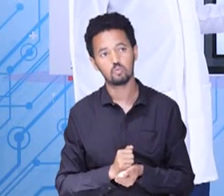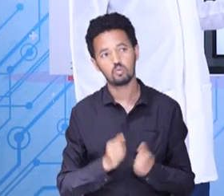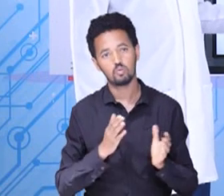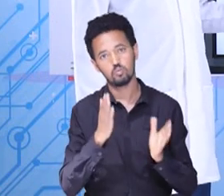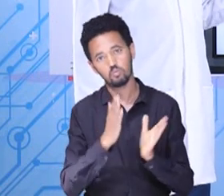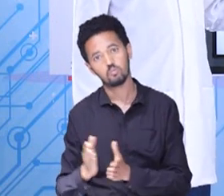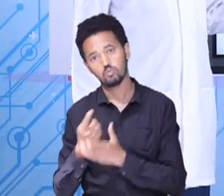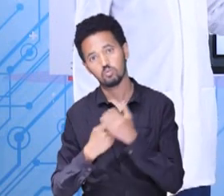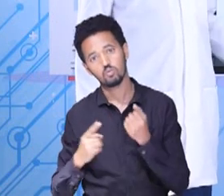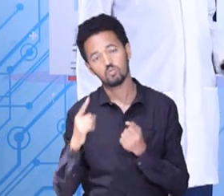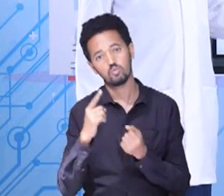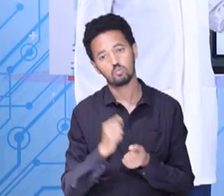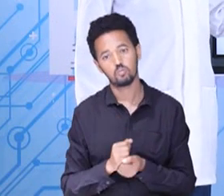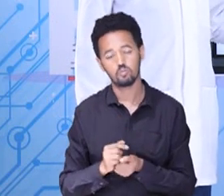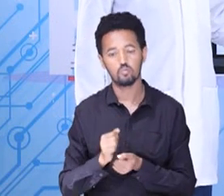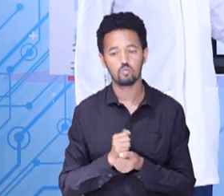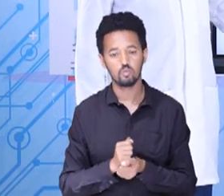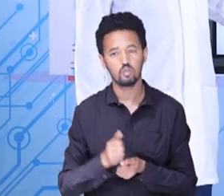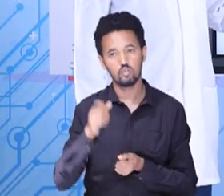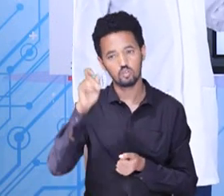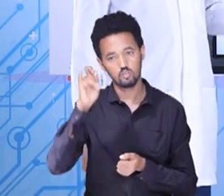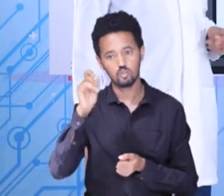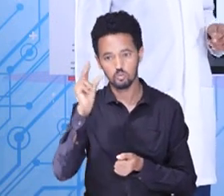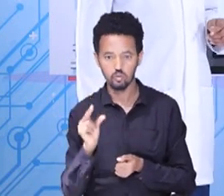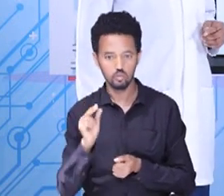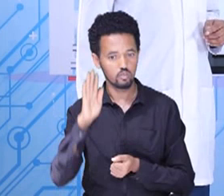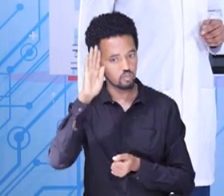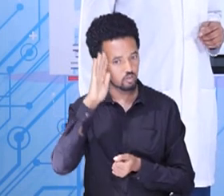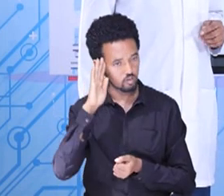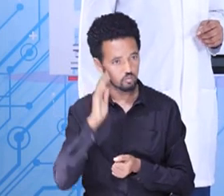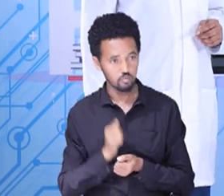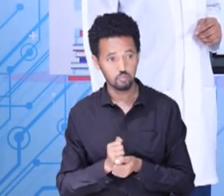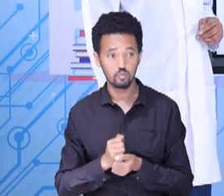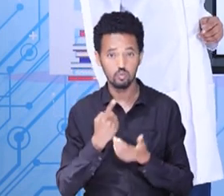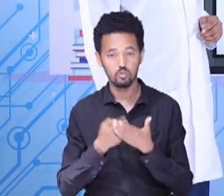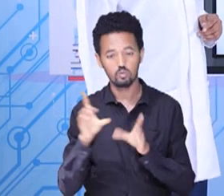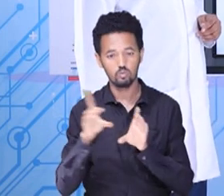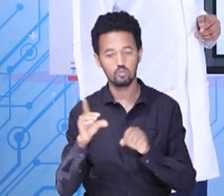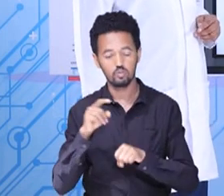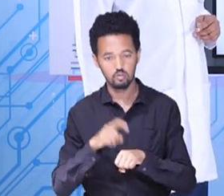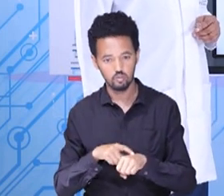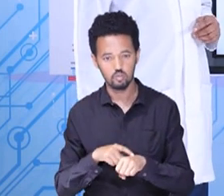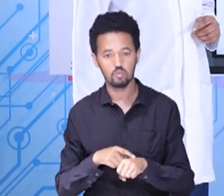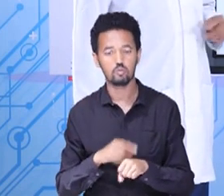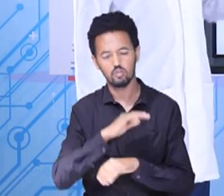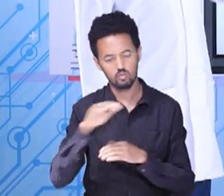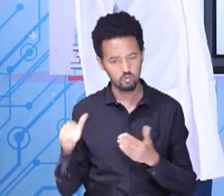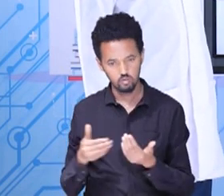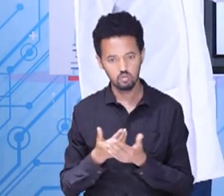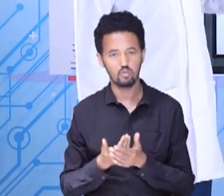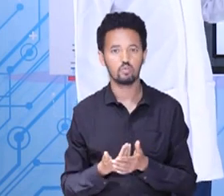formed ELF and PLF. Java and Shabia was popular during the time. Then,